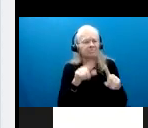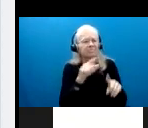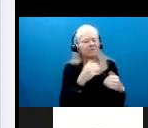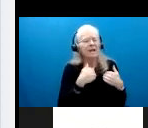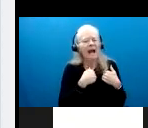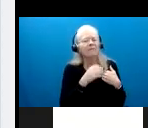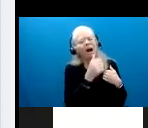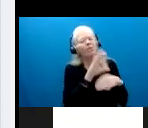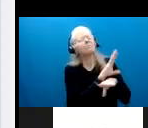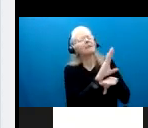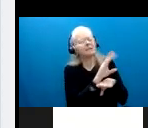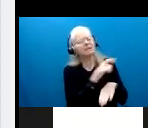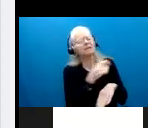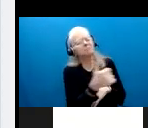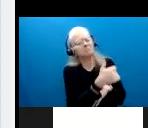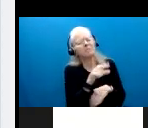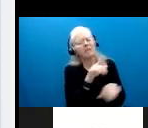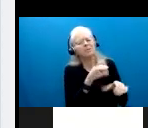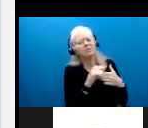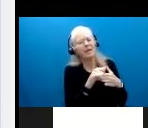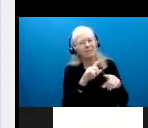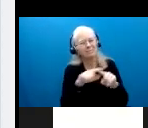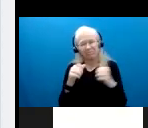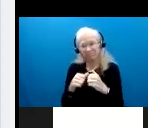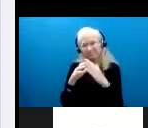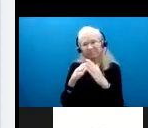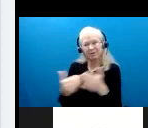I'd start a new program. I don't know.